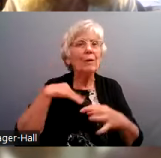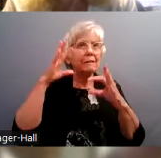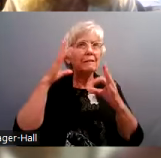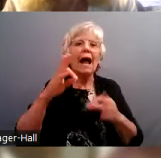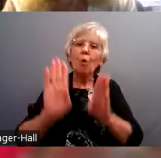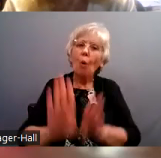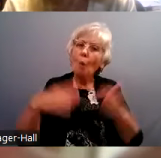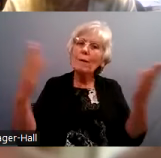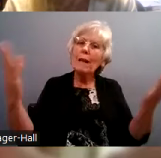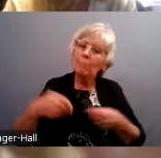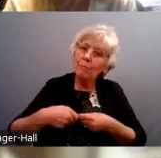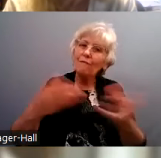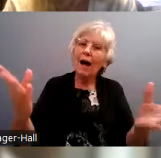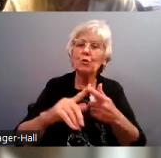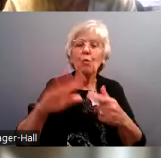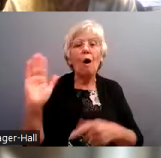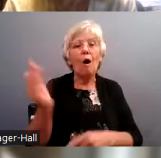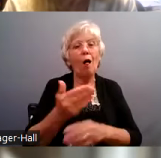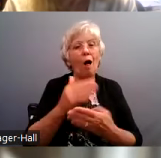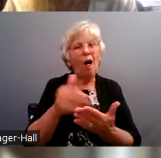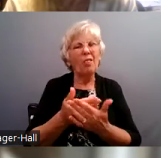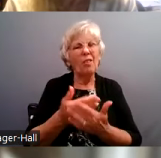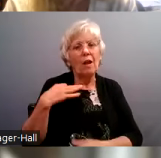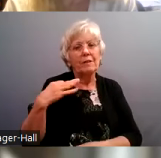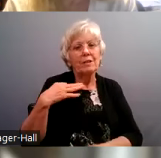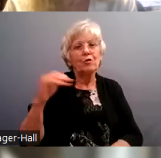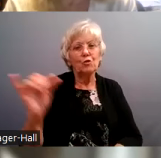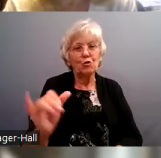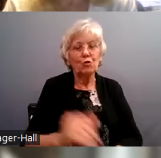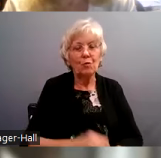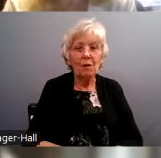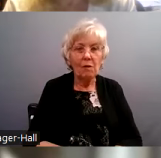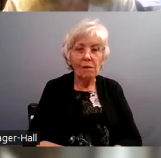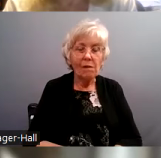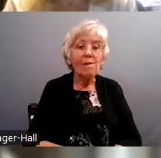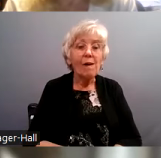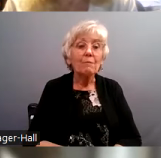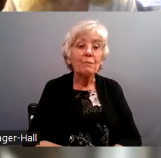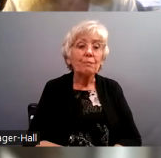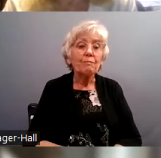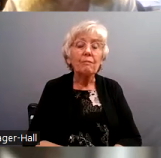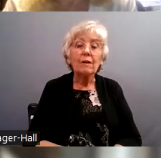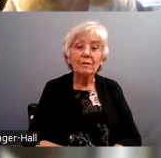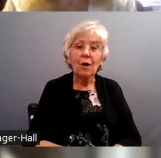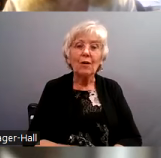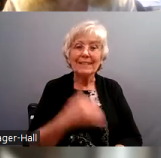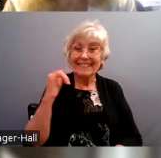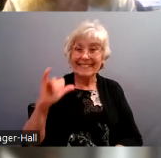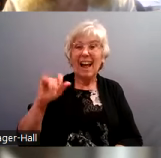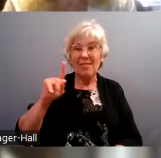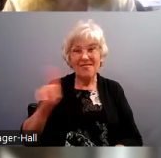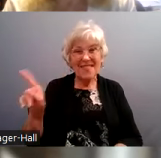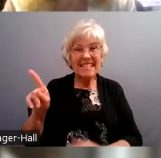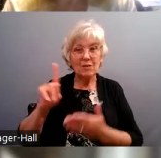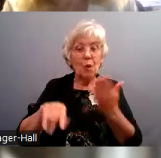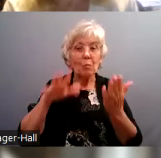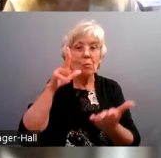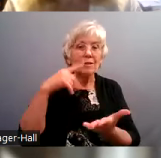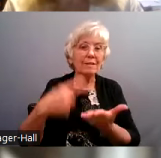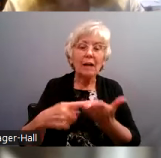well, just so everybody can be on the same page. So this is what we're going to talk about, what it is,